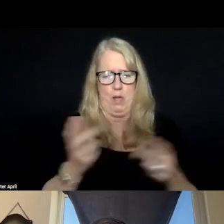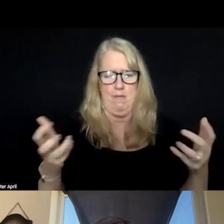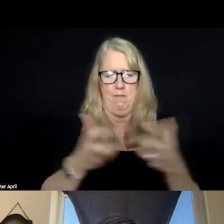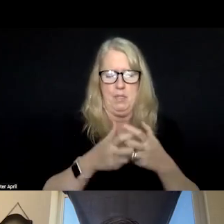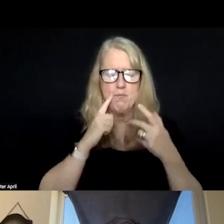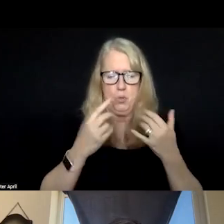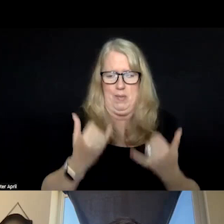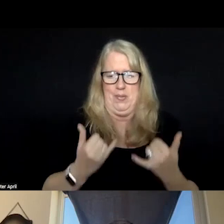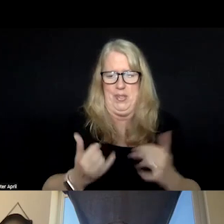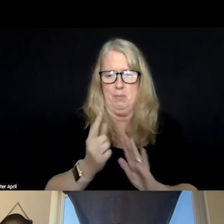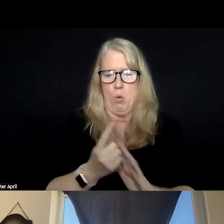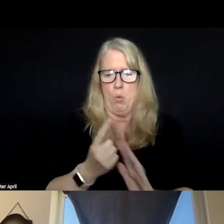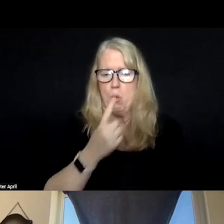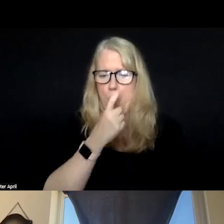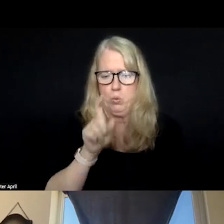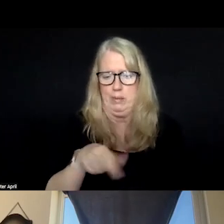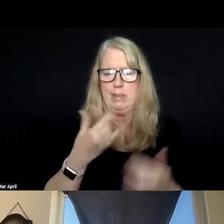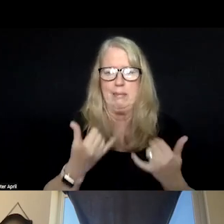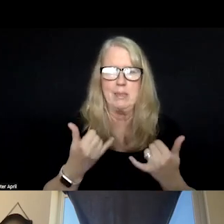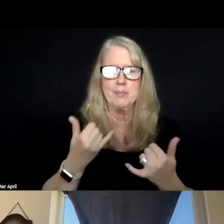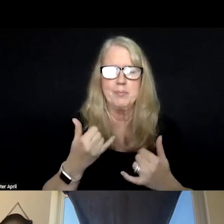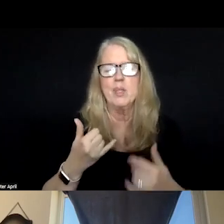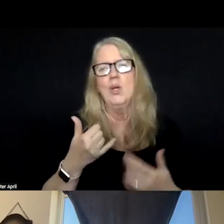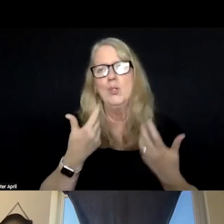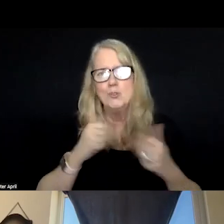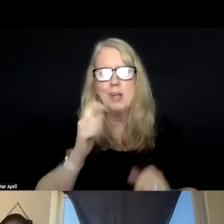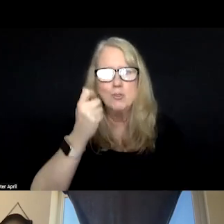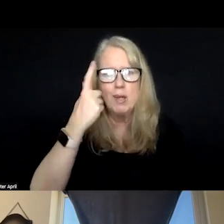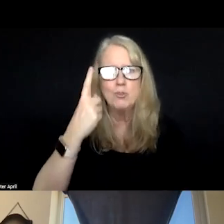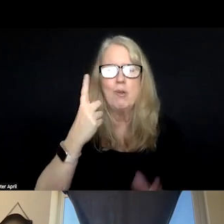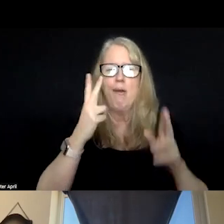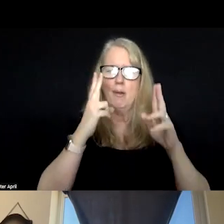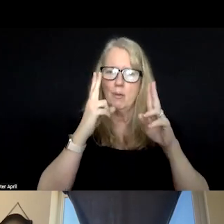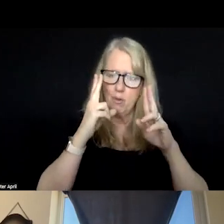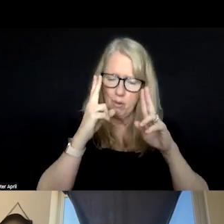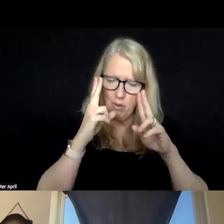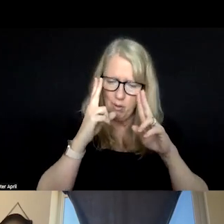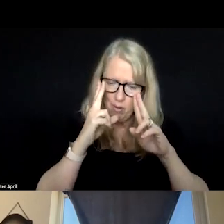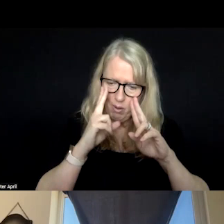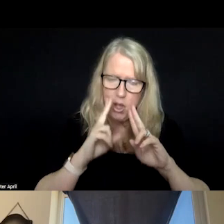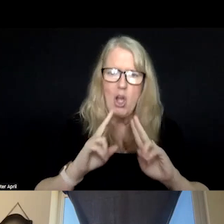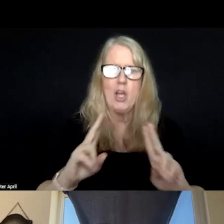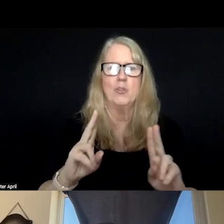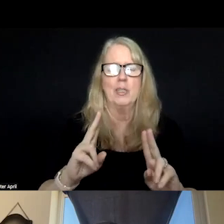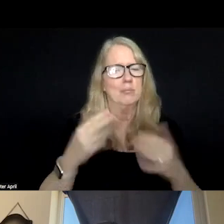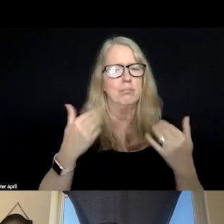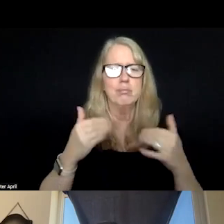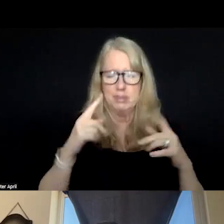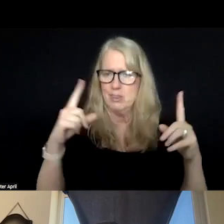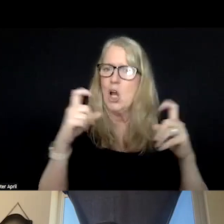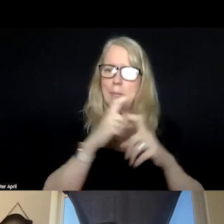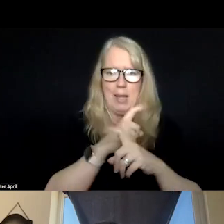moment and who needs it. And so really understanding and honoring that this is a complex space,